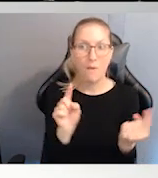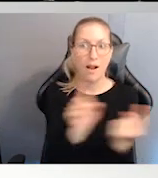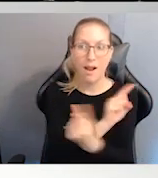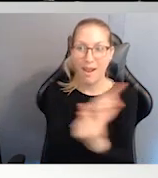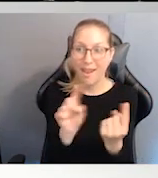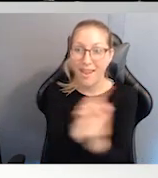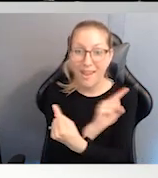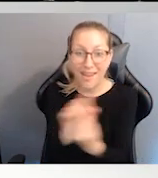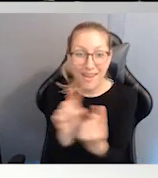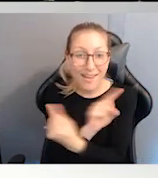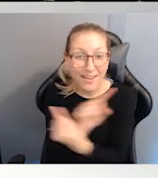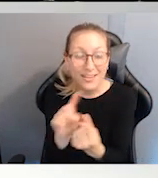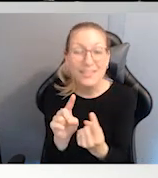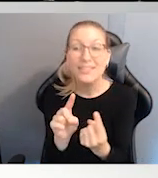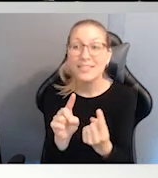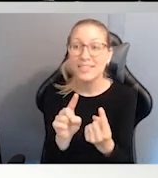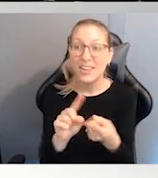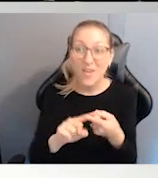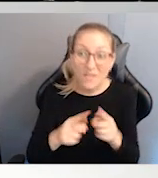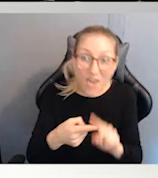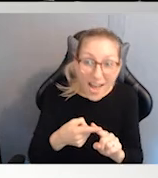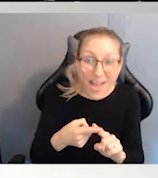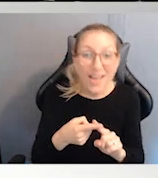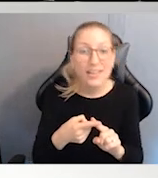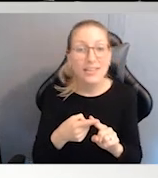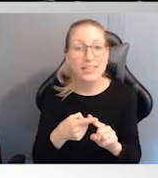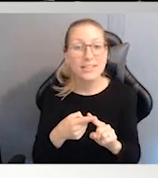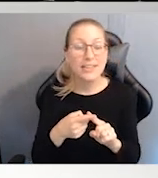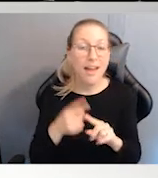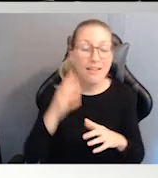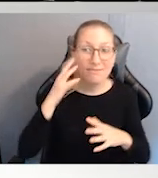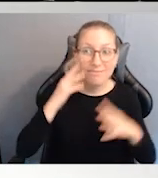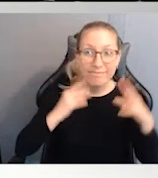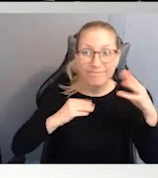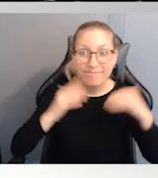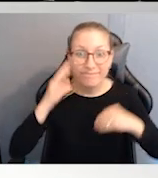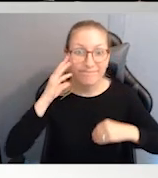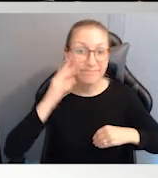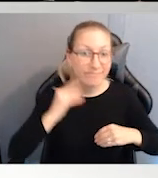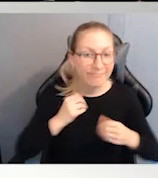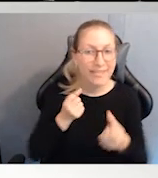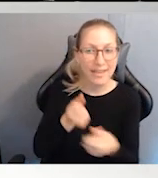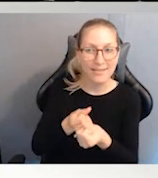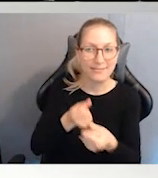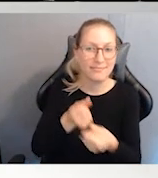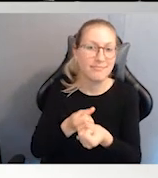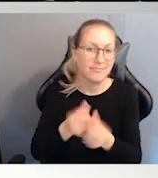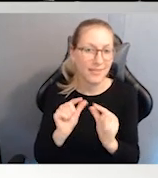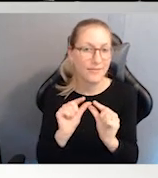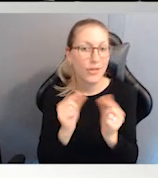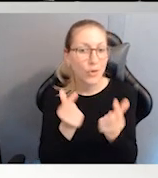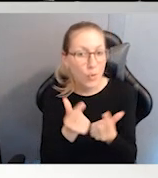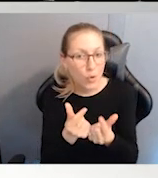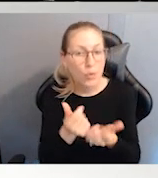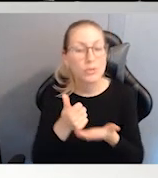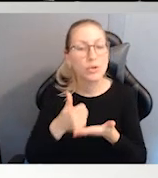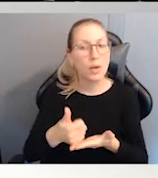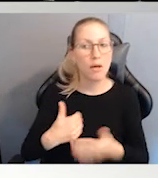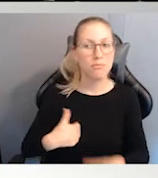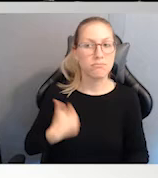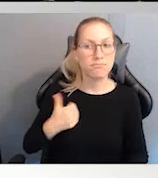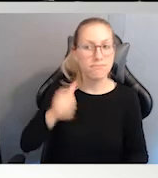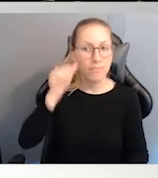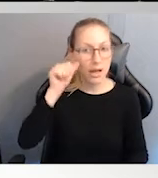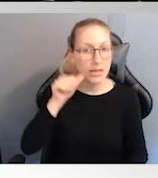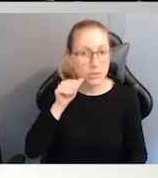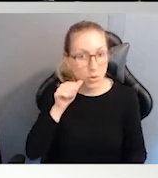made a lot of friends, and we've got a lot of experience advocating for this group to help young adults